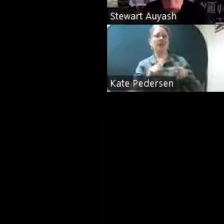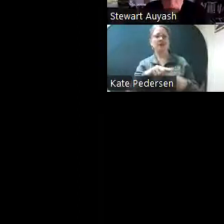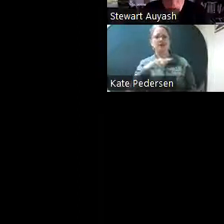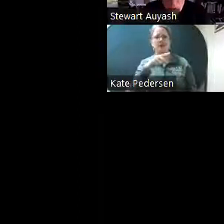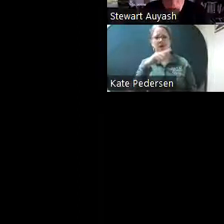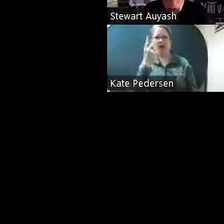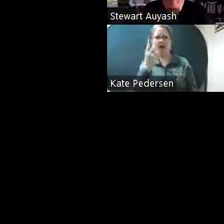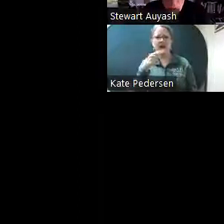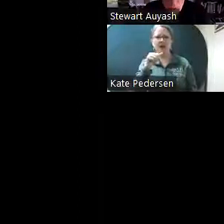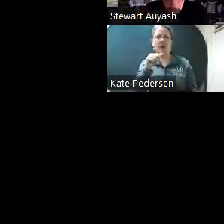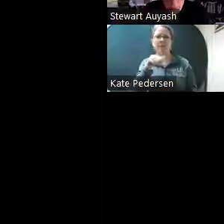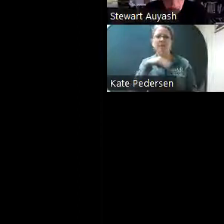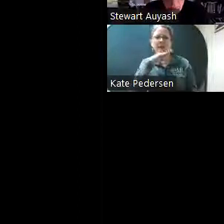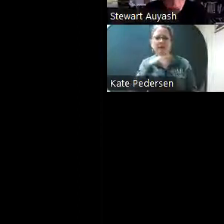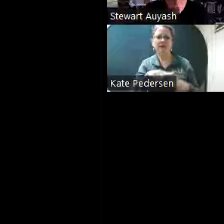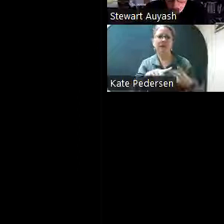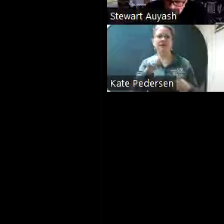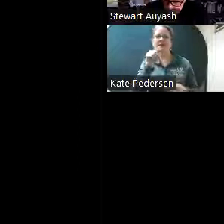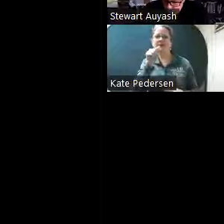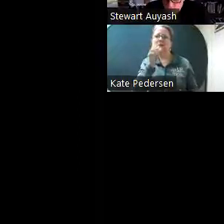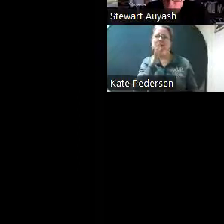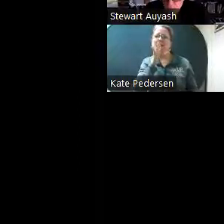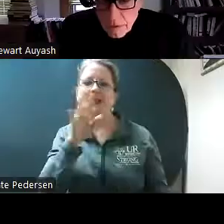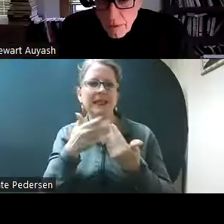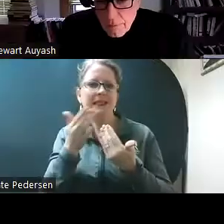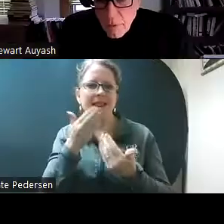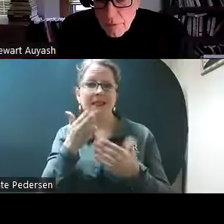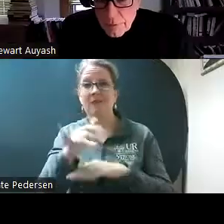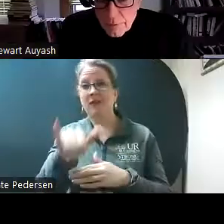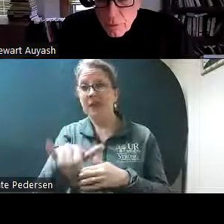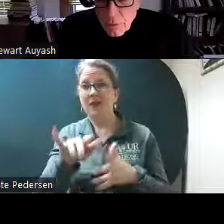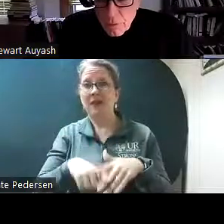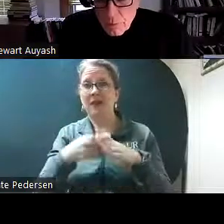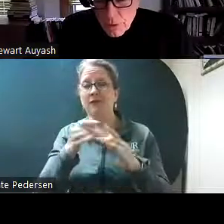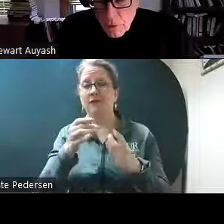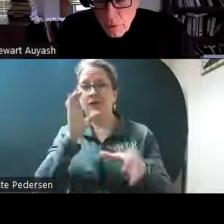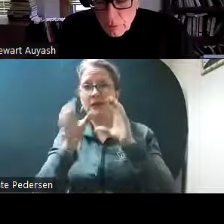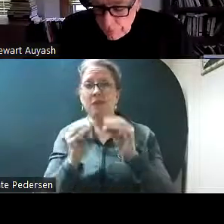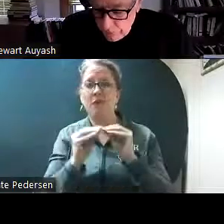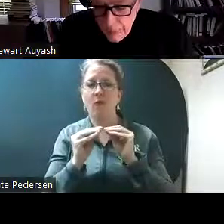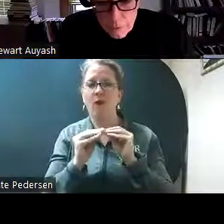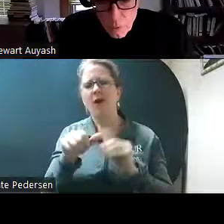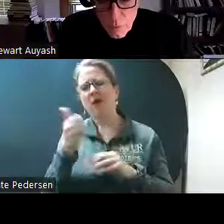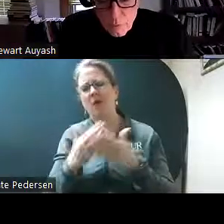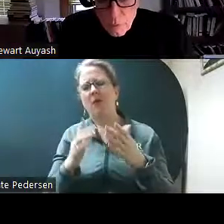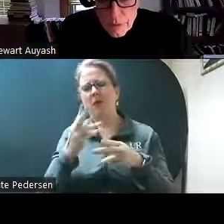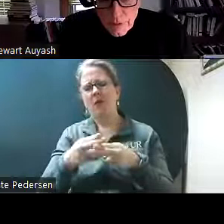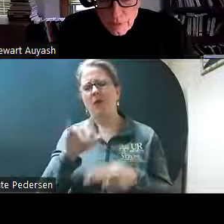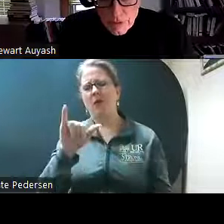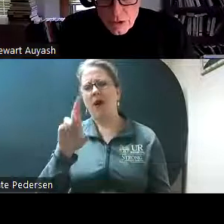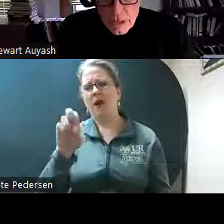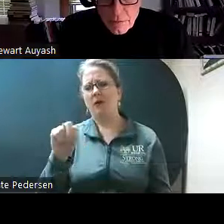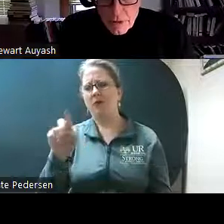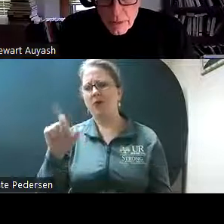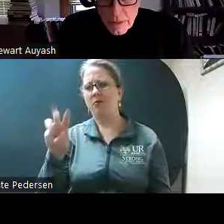the speakeasies, and afterwards they began to drink. The other part of it, which I'll call later the Iron Law Prohibition, that